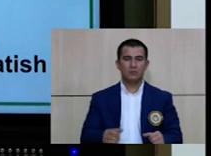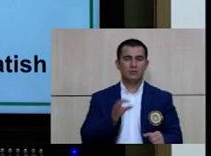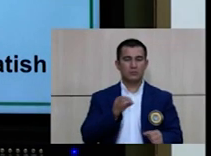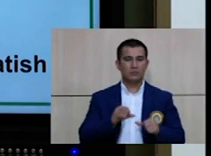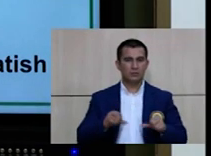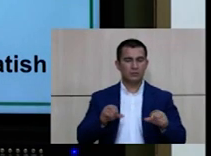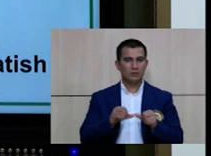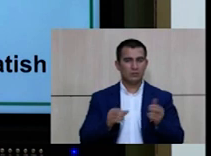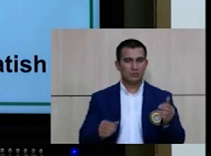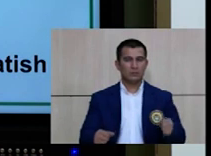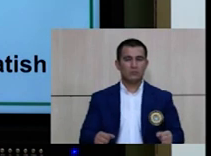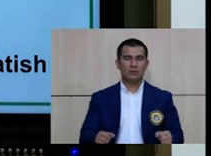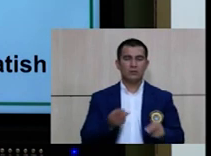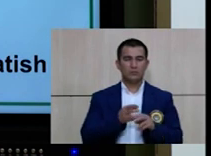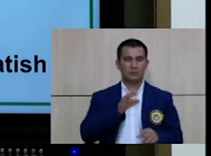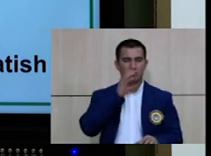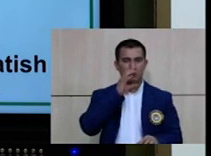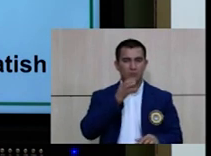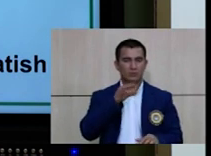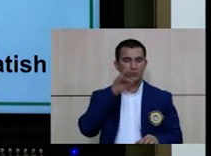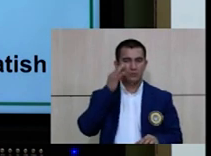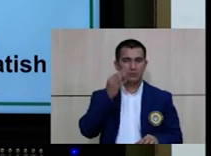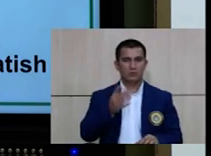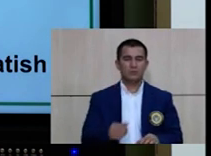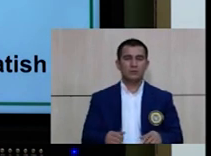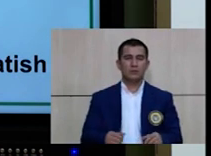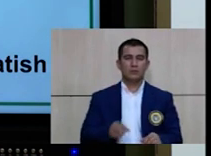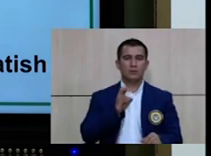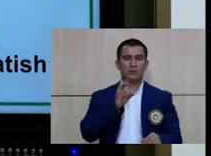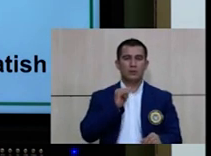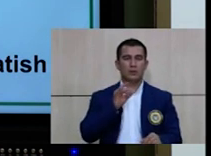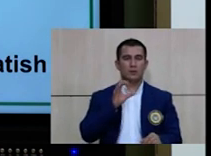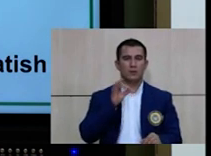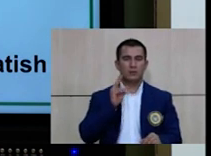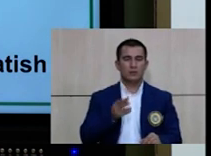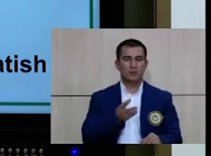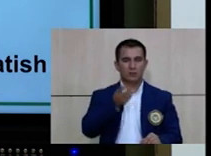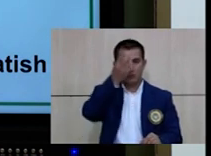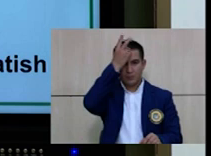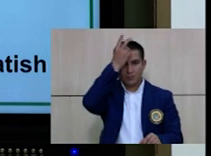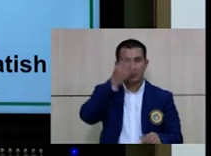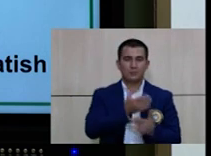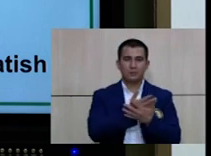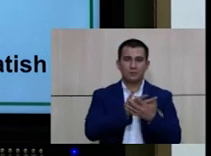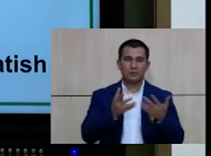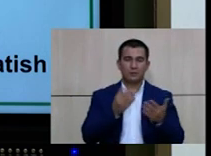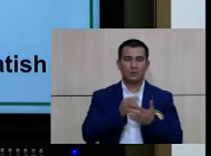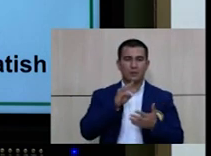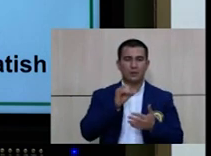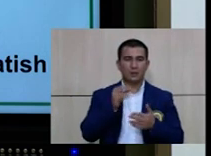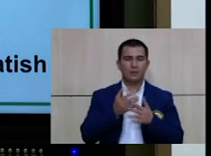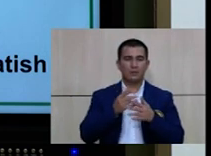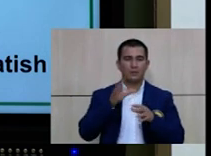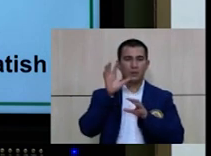Okrugda bo'ri, tulki, borsiq, kiyik, tog' takasi, tog'